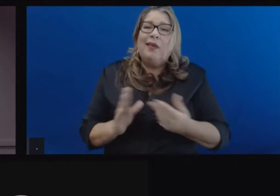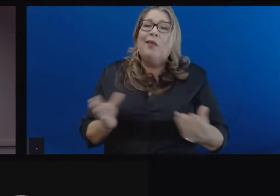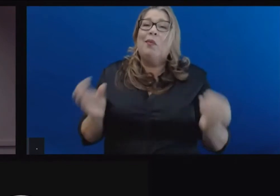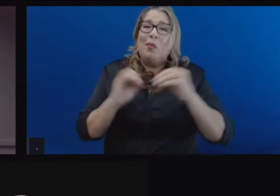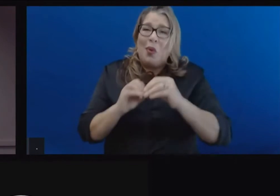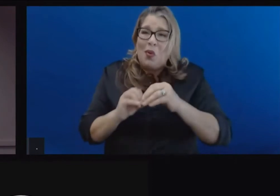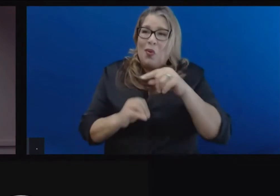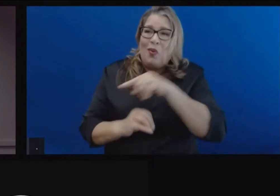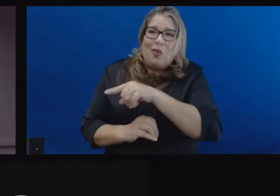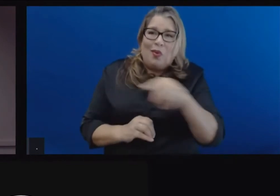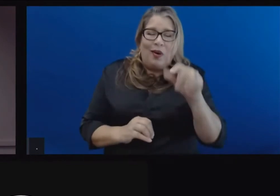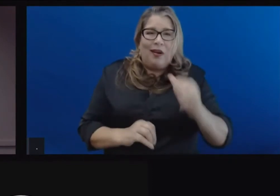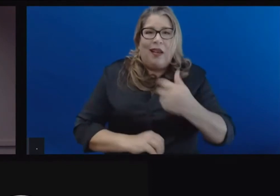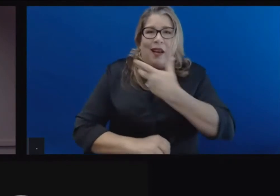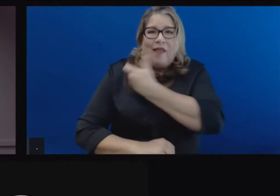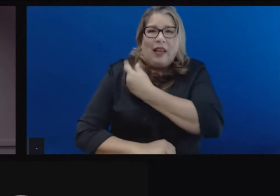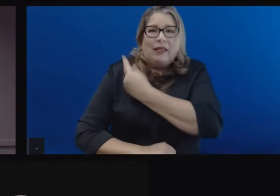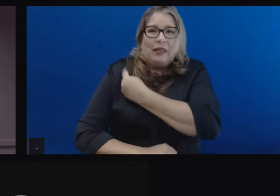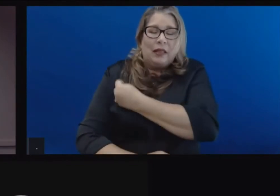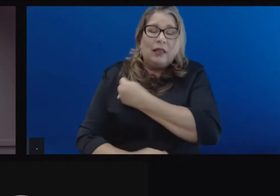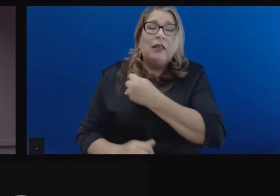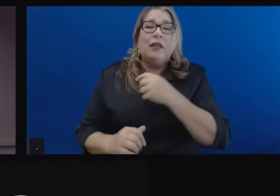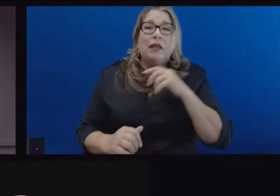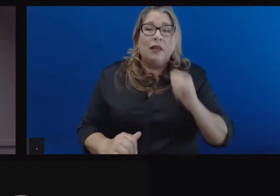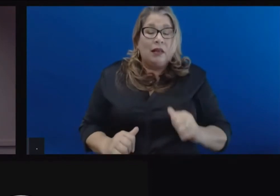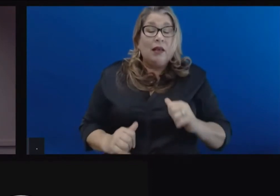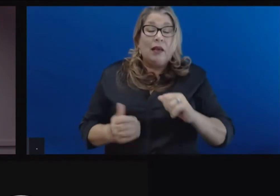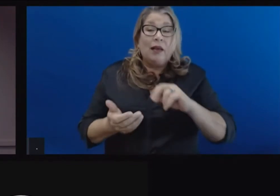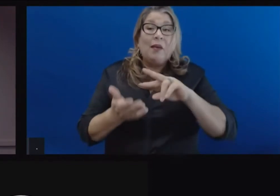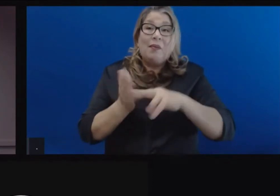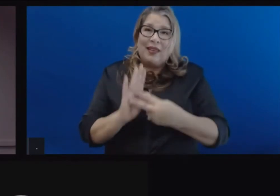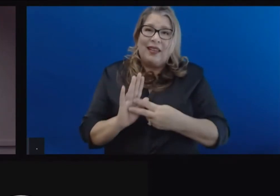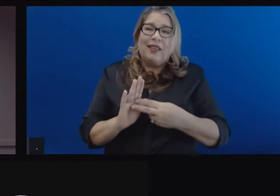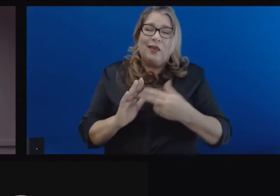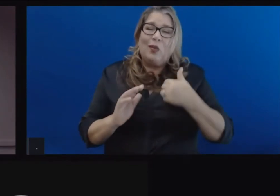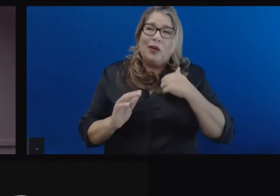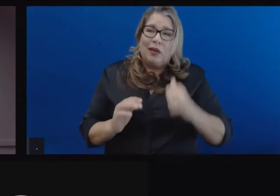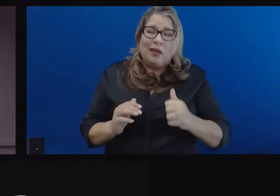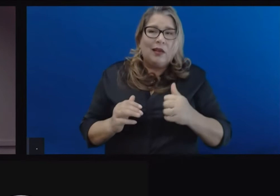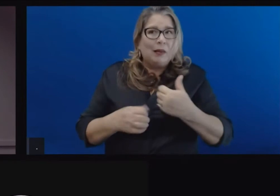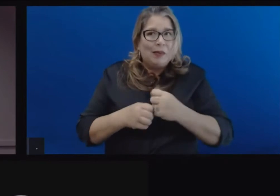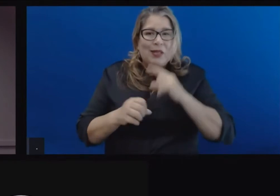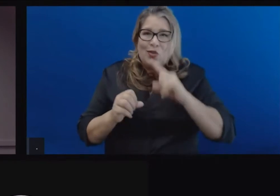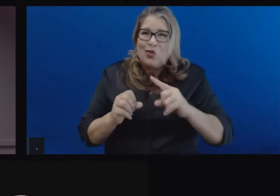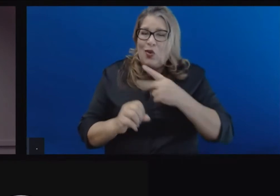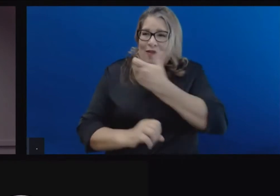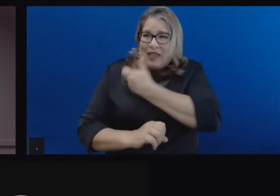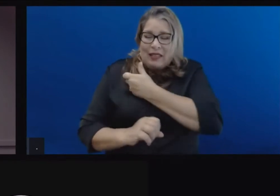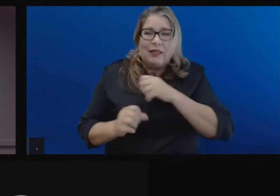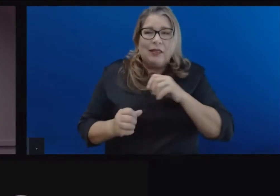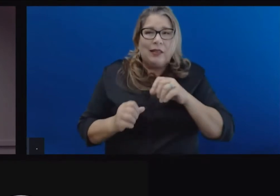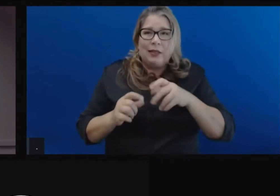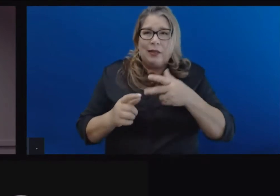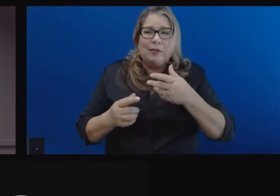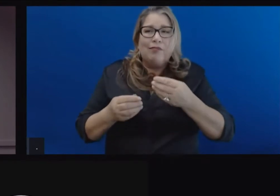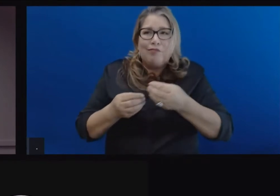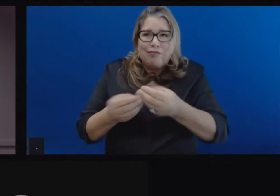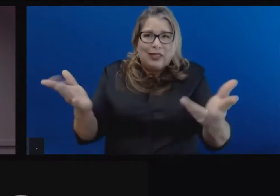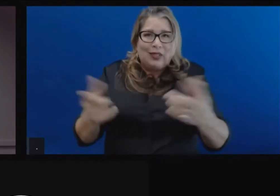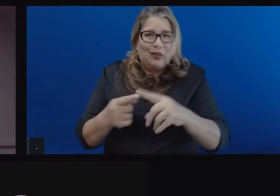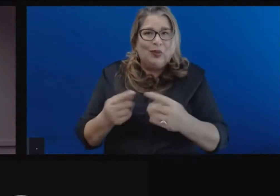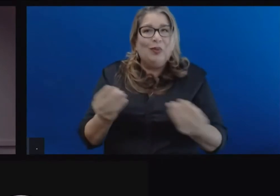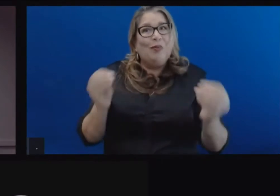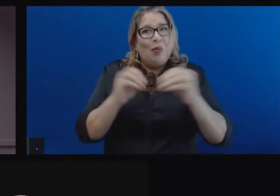to go faster and quicker through our population and get that vaccine out of our freezers and into